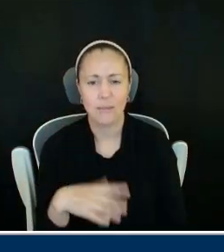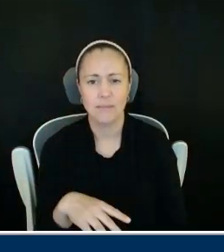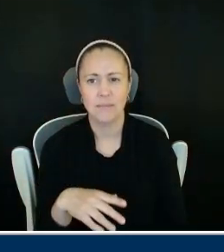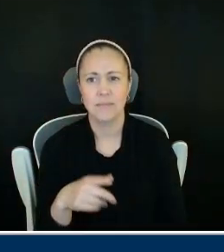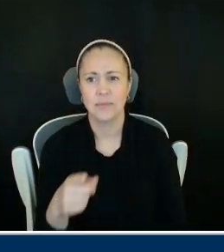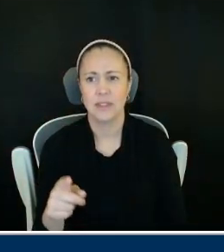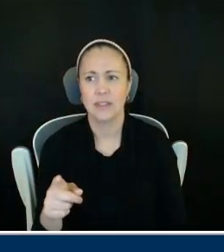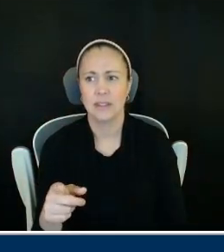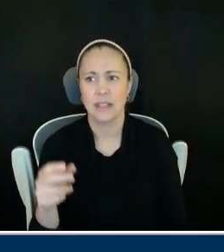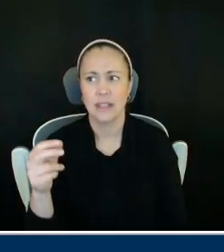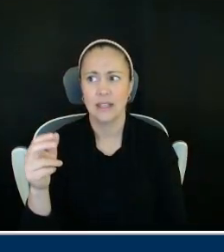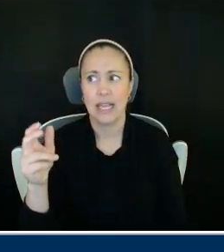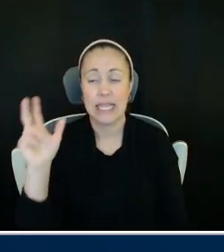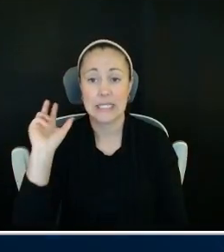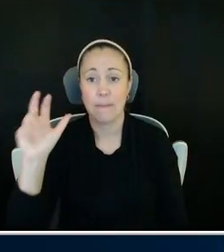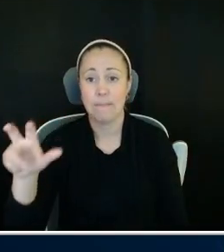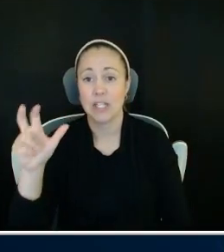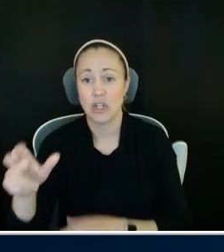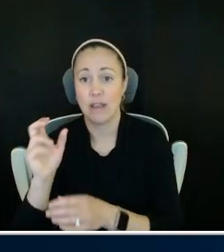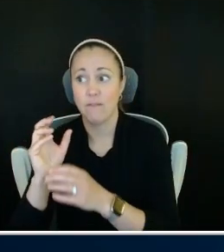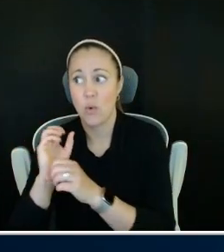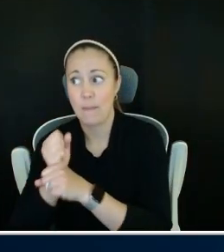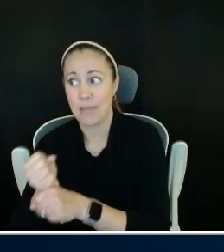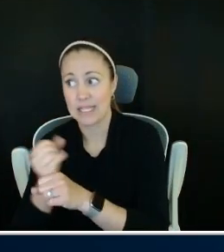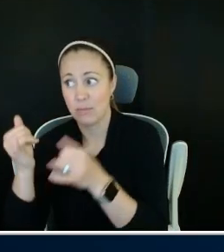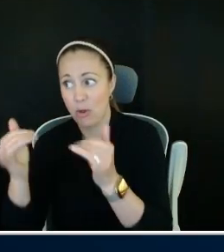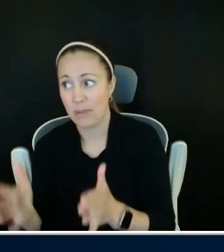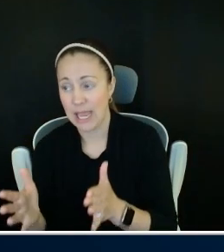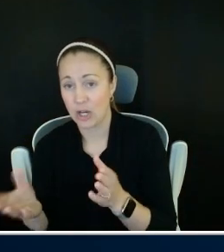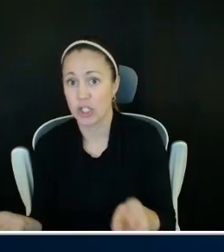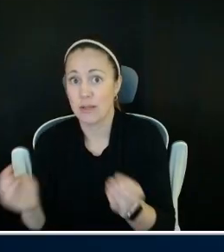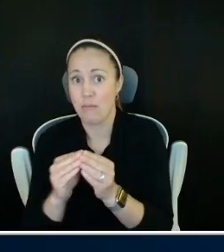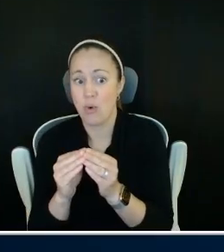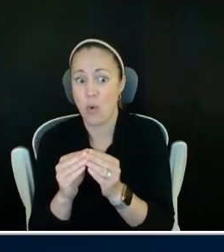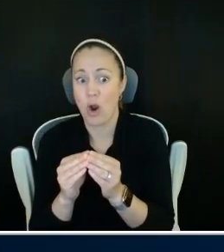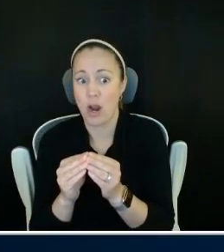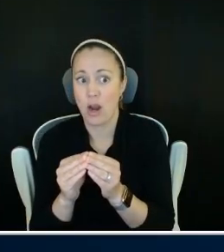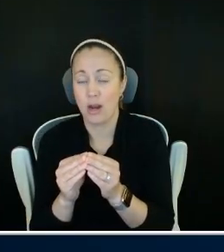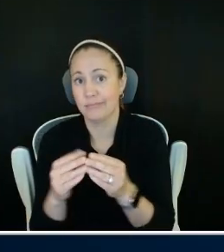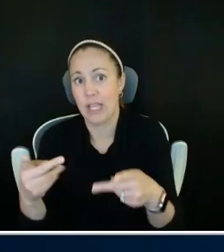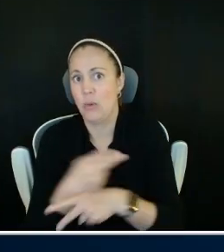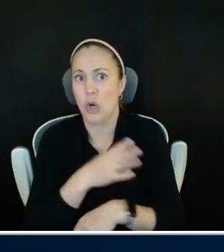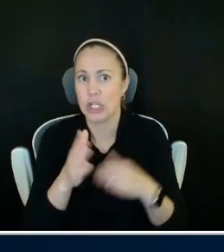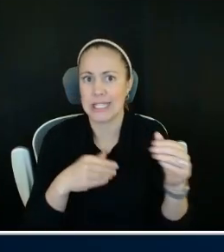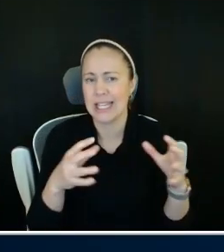baseball players more taxing on the arm than softball players, or does it put the same strain on the arm?